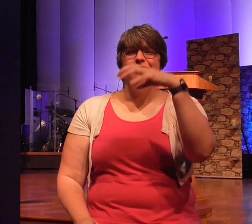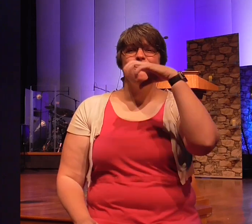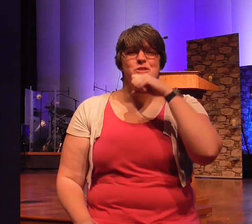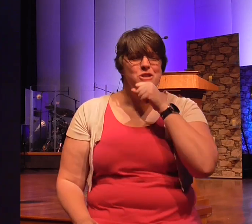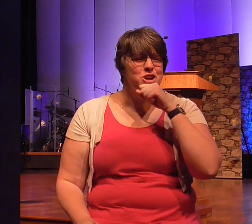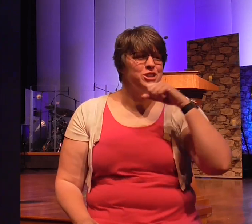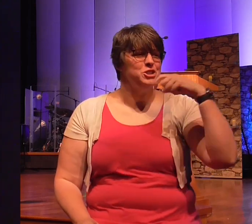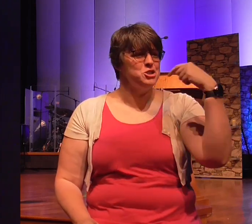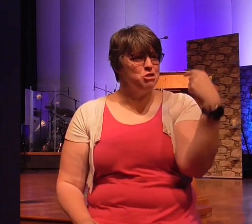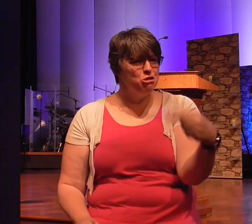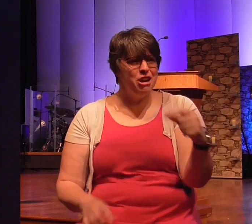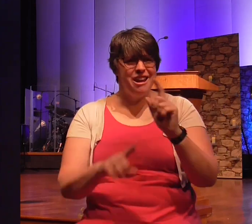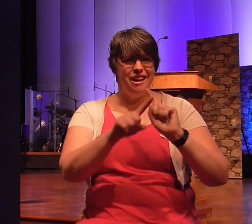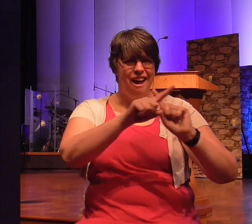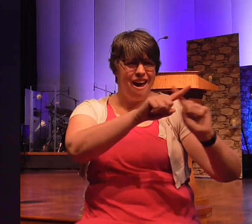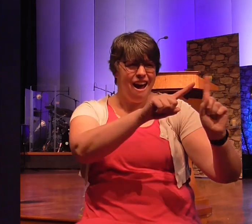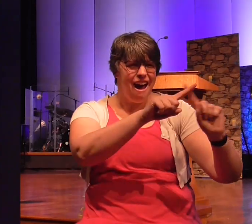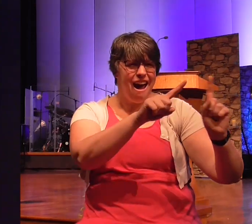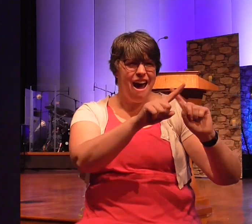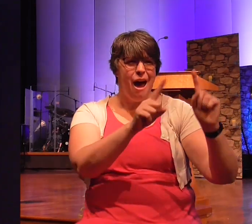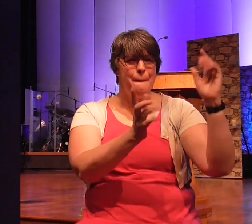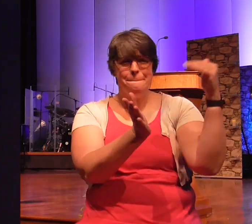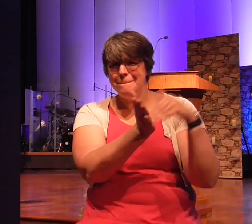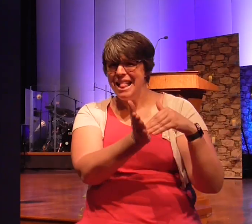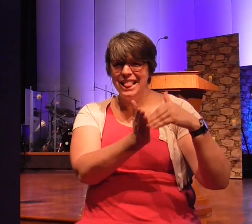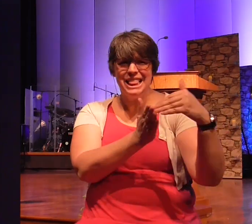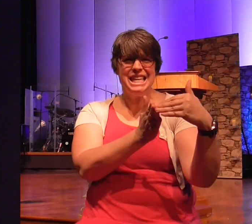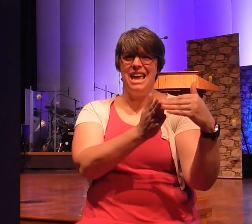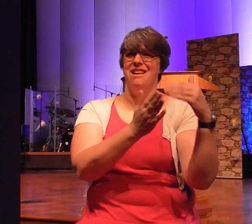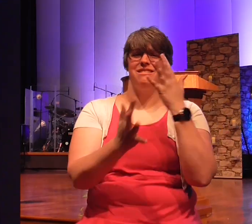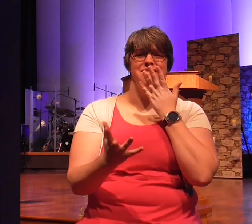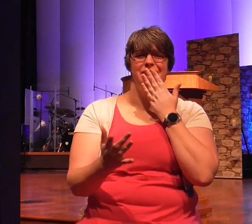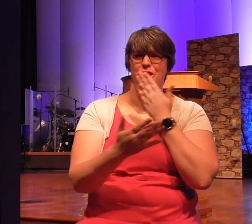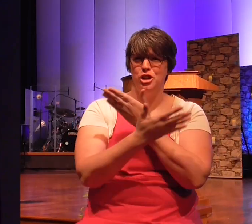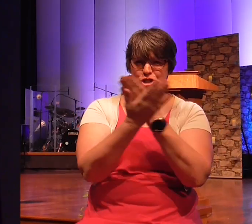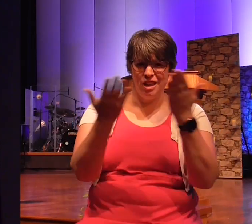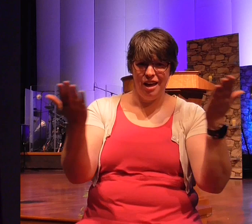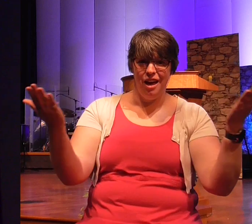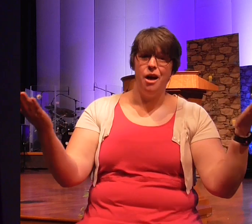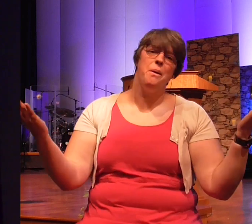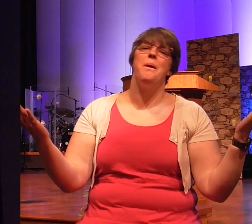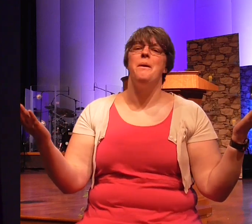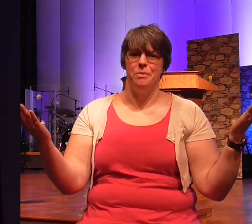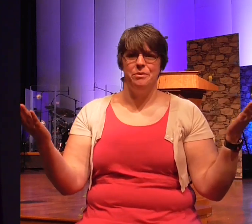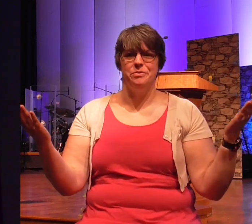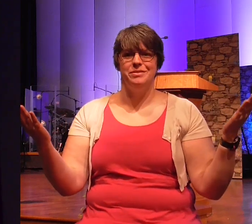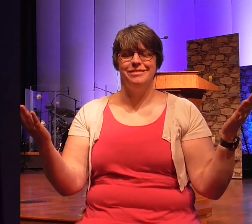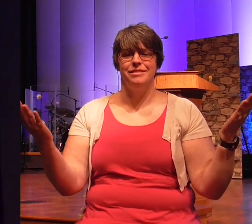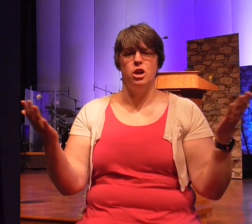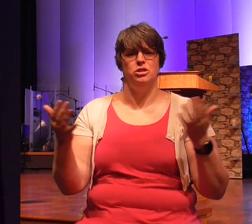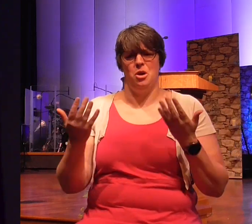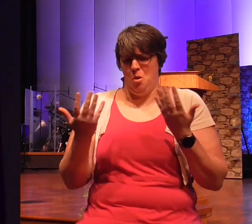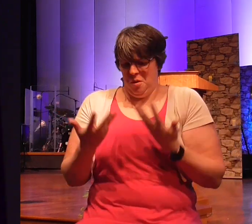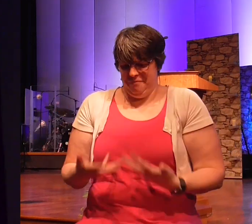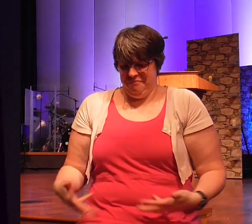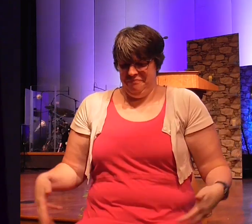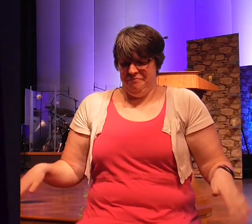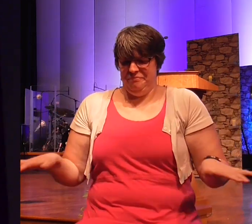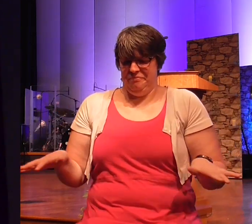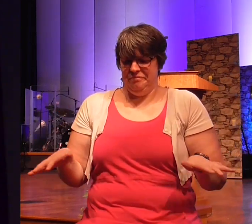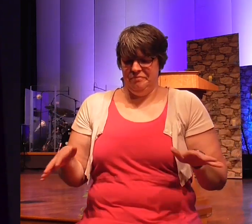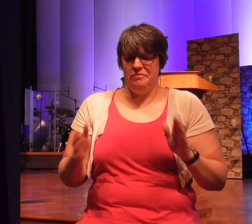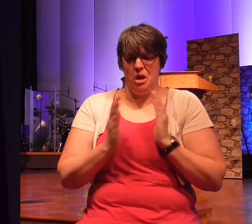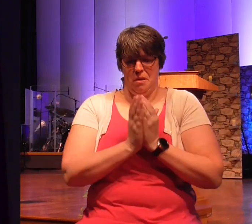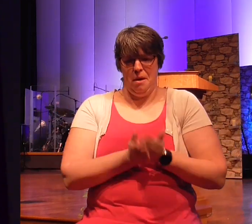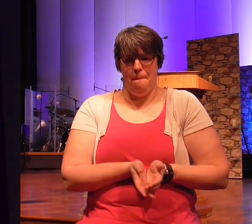and green, and at least a million others. So tie up the boat,